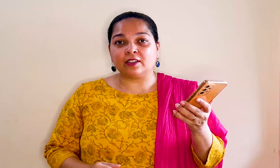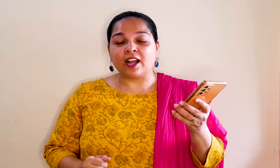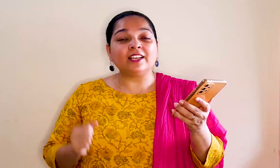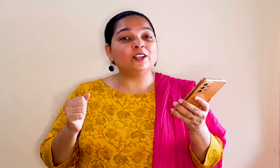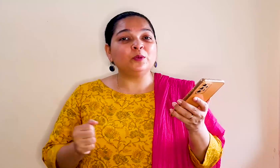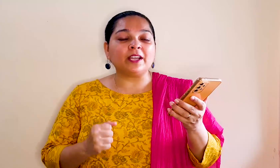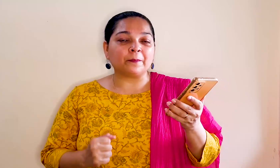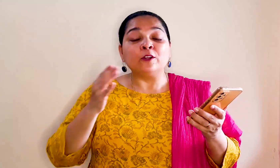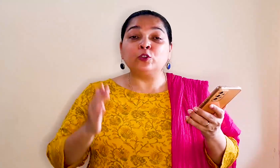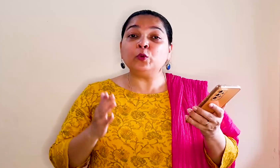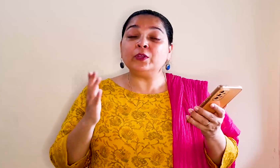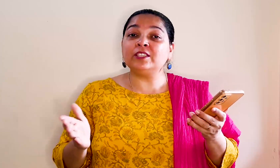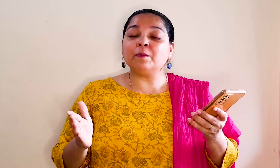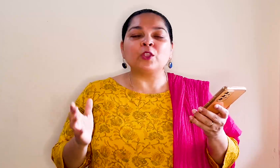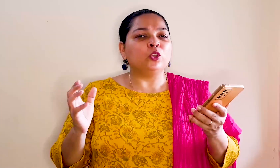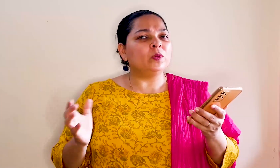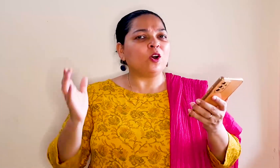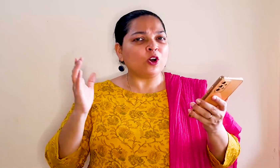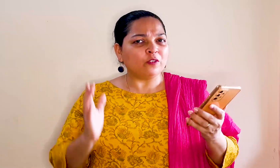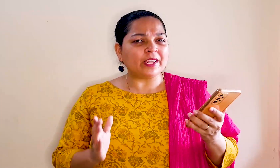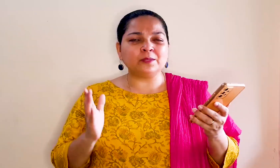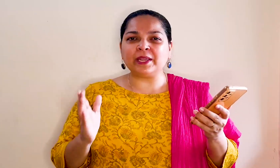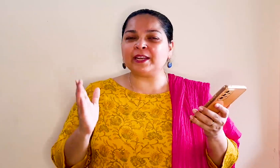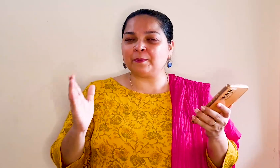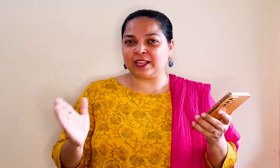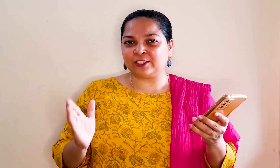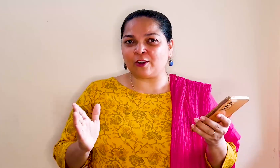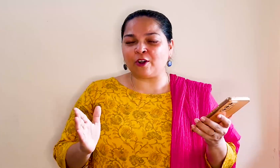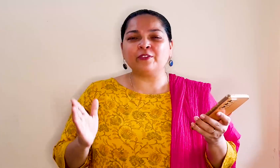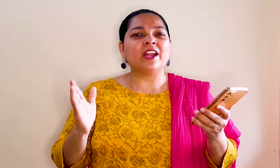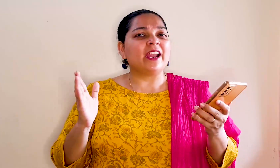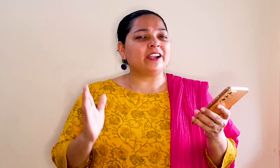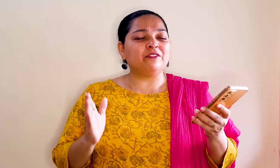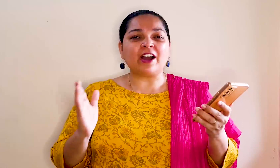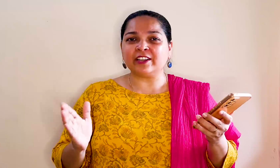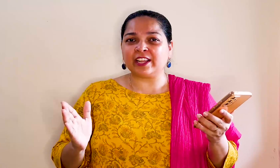life. Hallelujah. Through wisdom, you will always be in a place